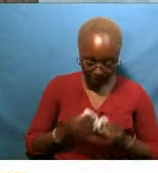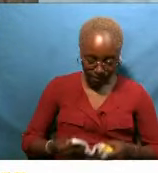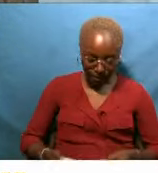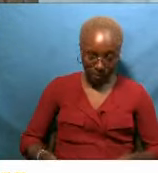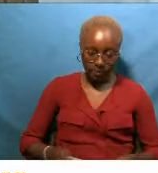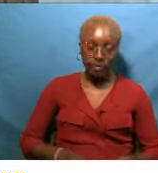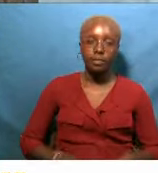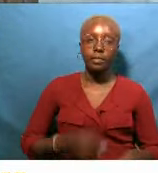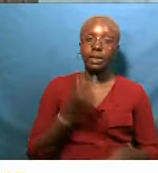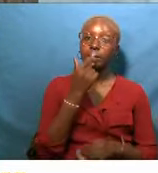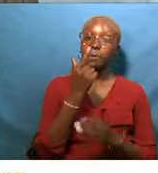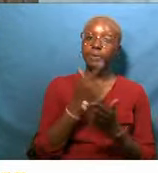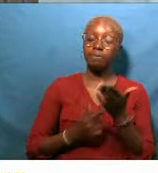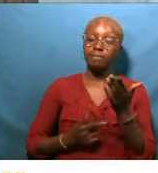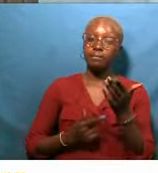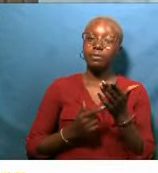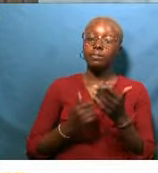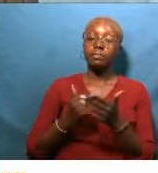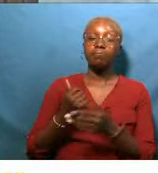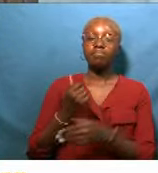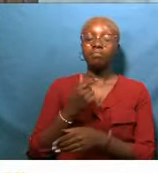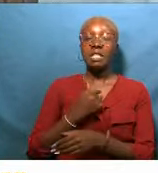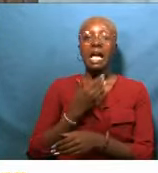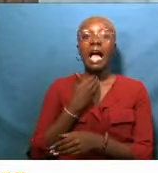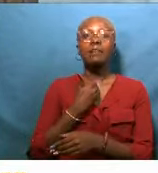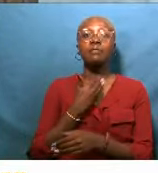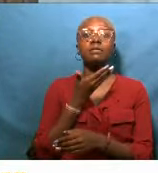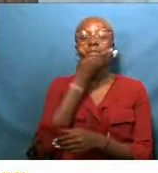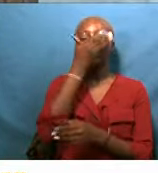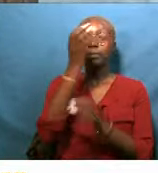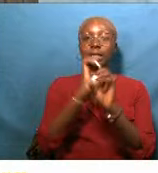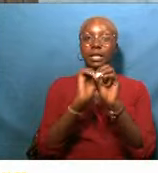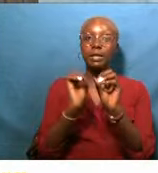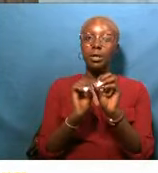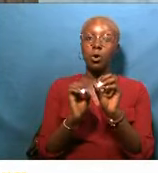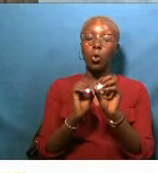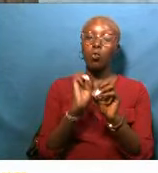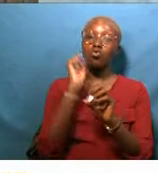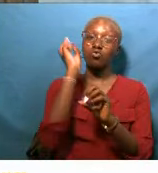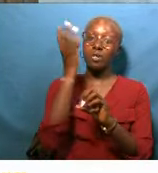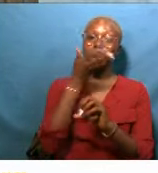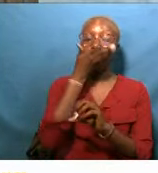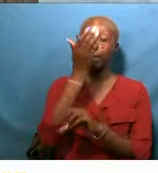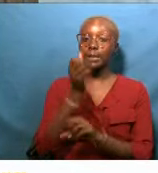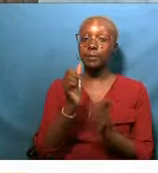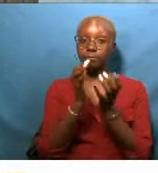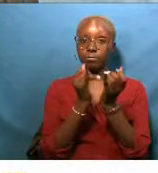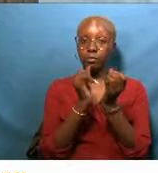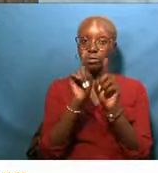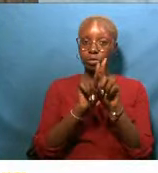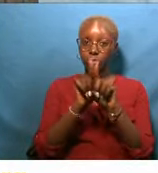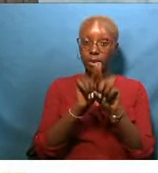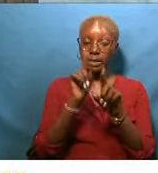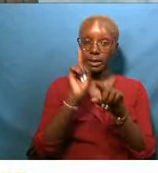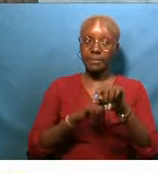tell you the answer. So they slept, still in mourning and in misery, with all the questions lingering